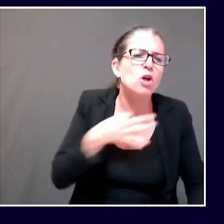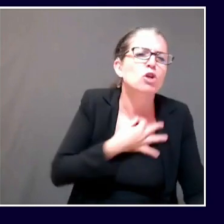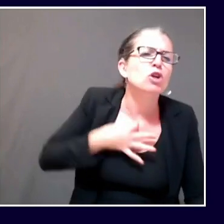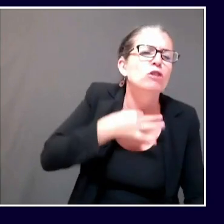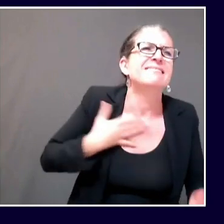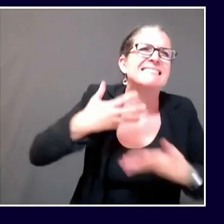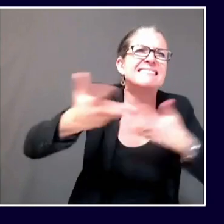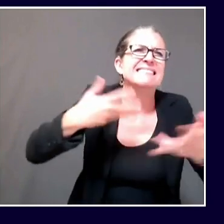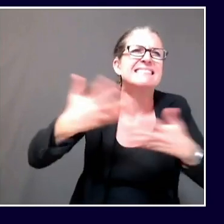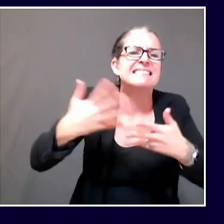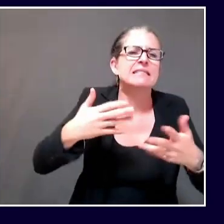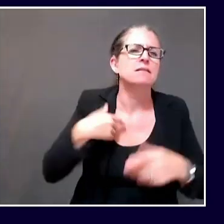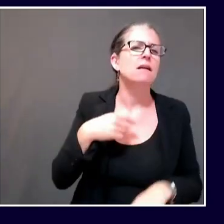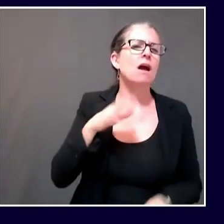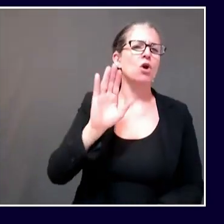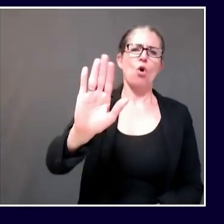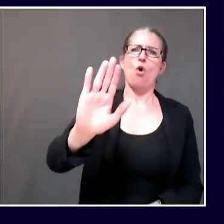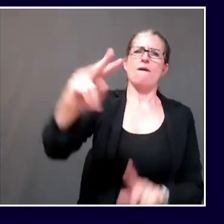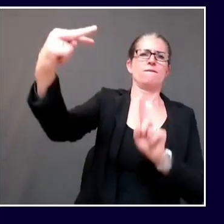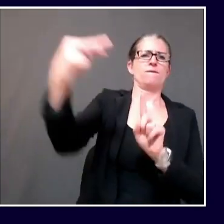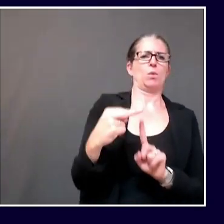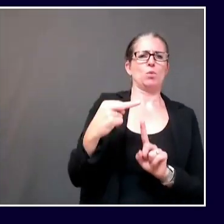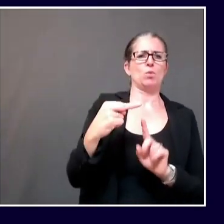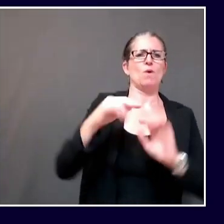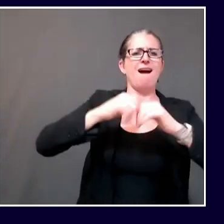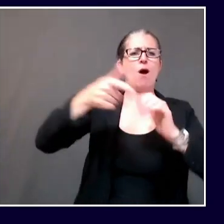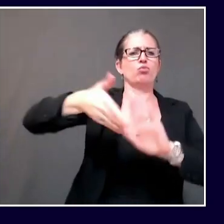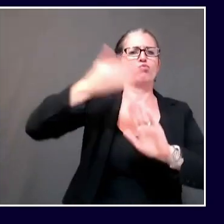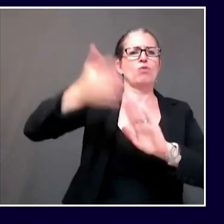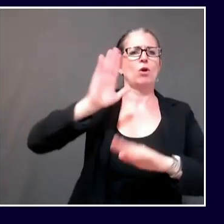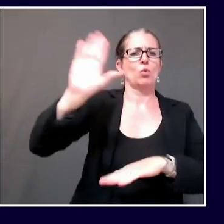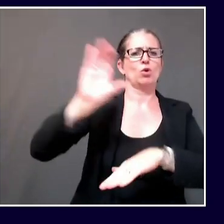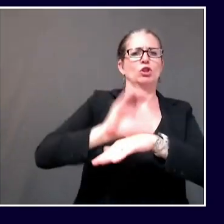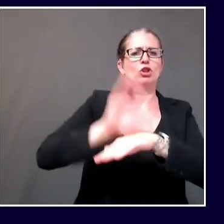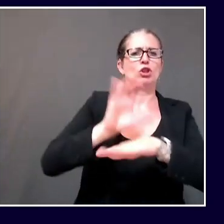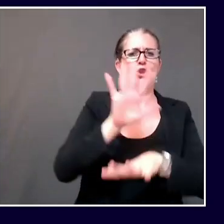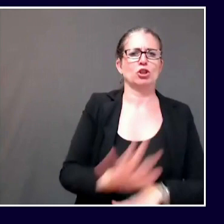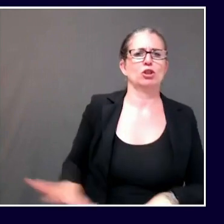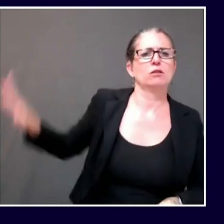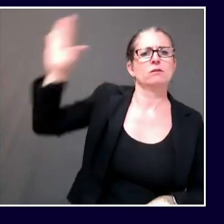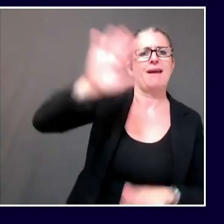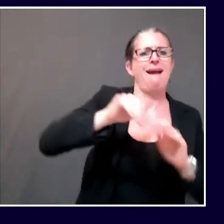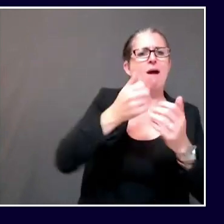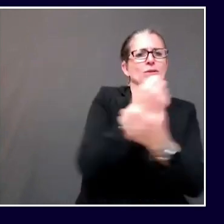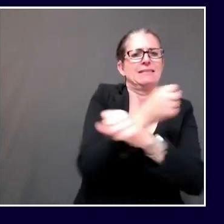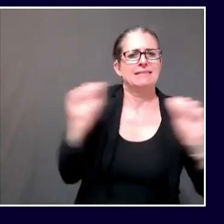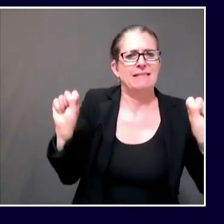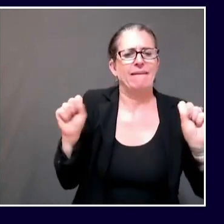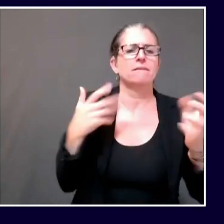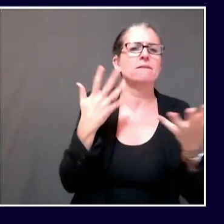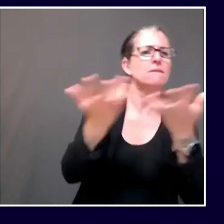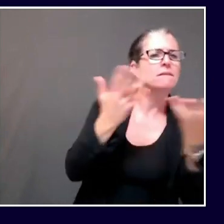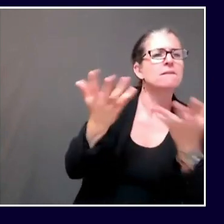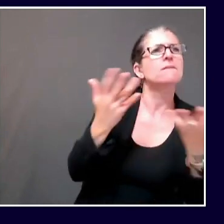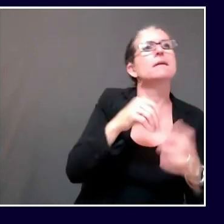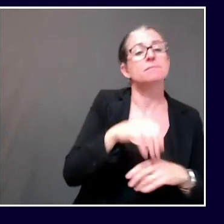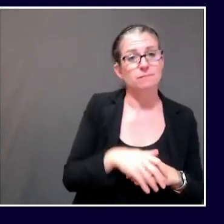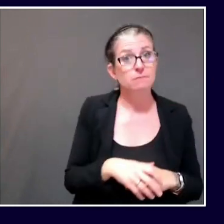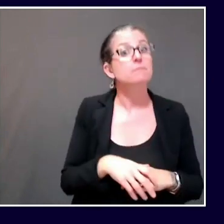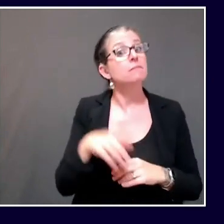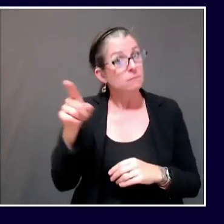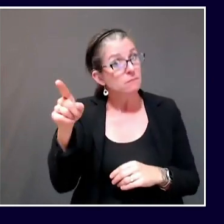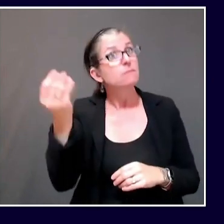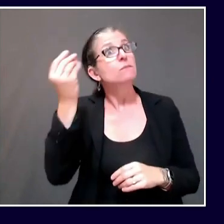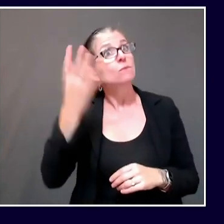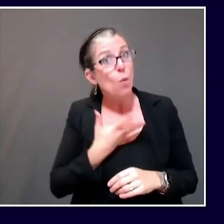parishioners and congregants to keep events both on services as well as things like celebrations, how we can work with